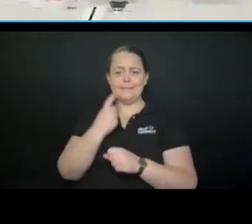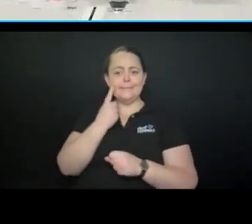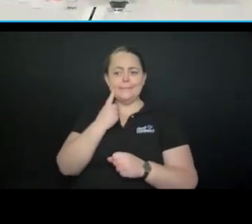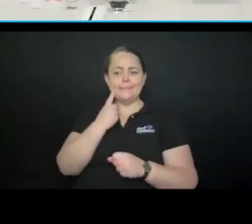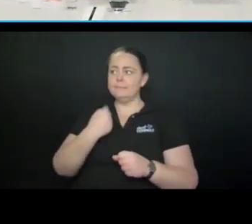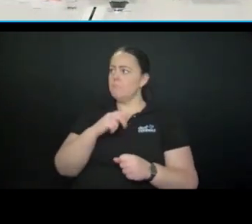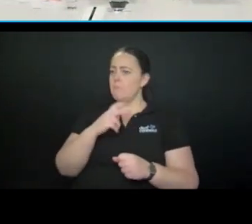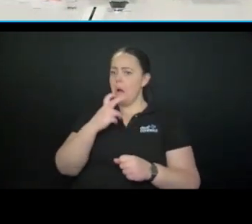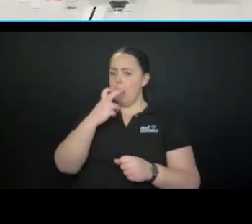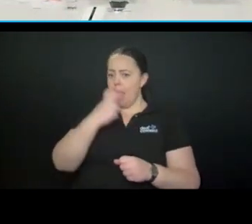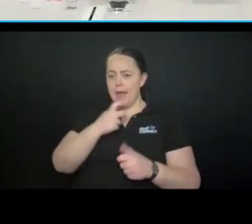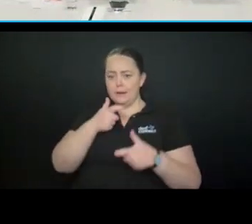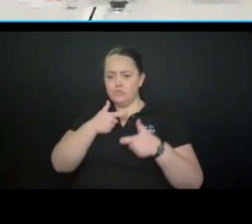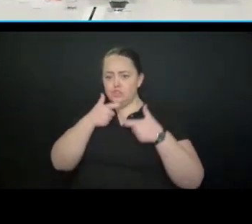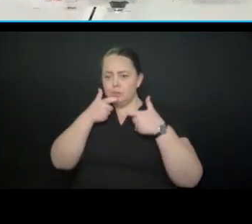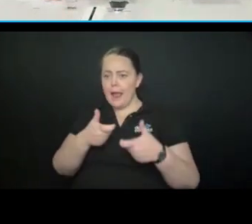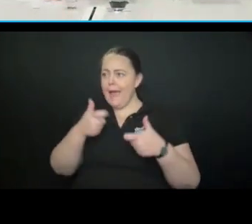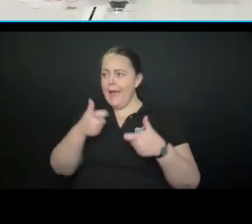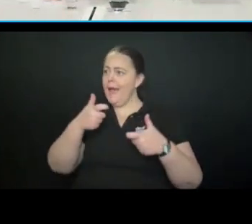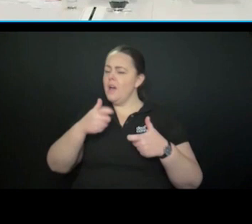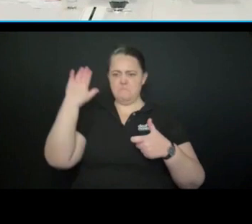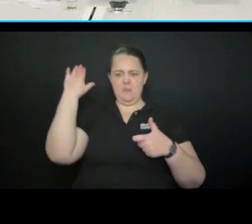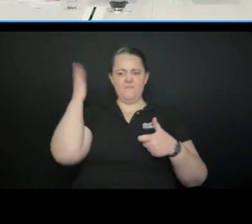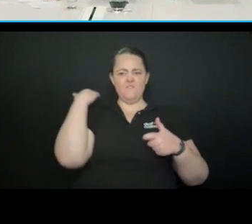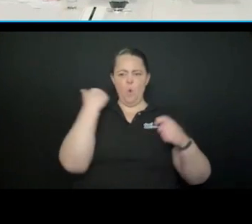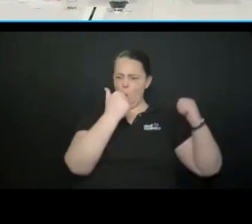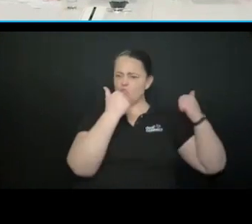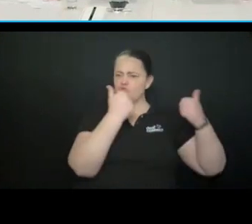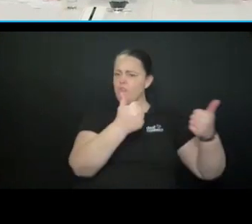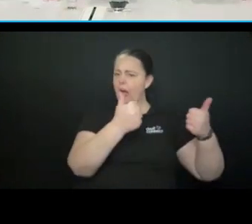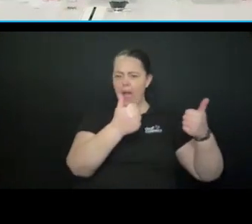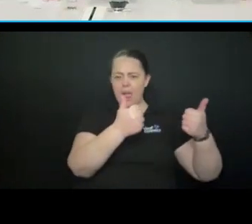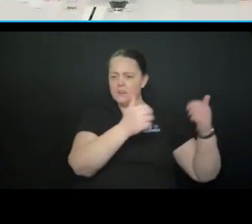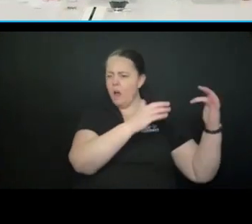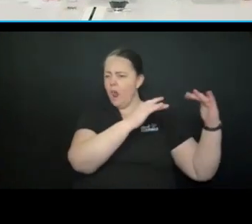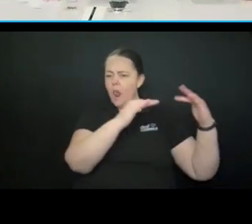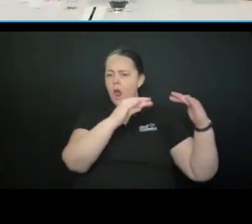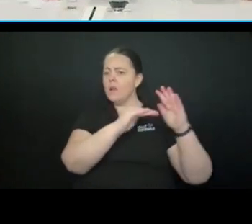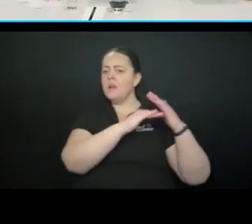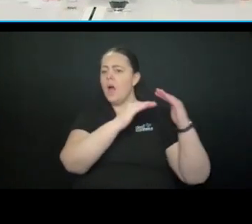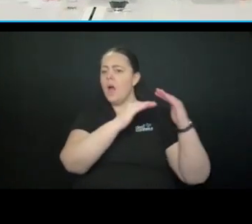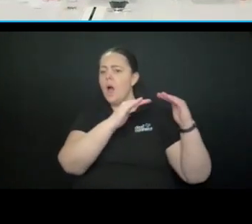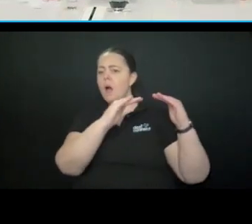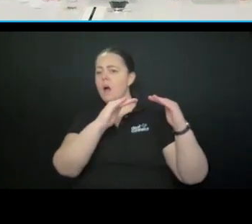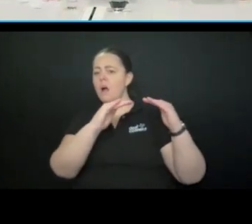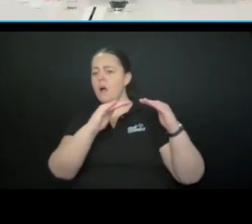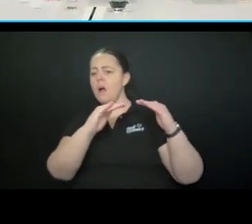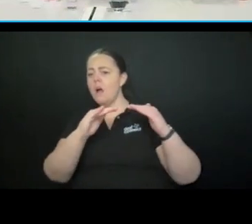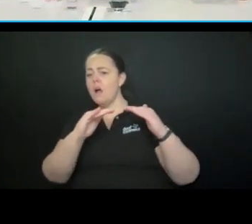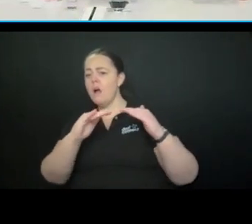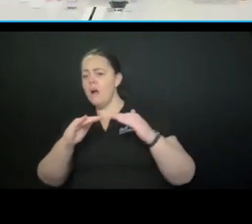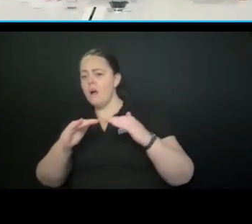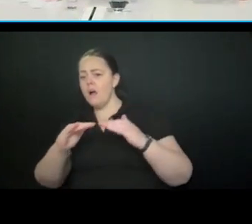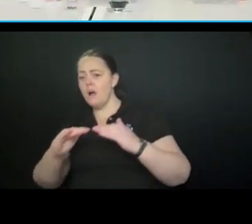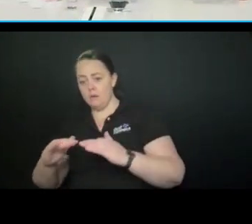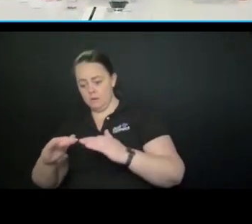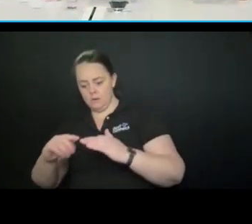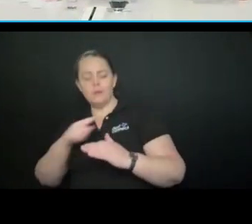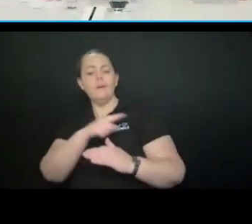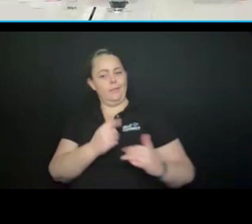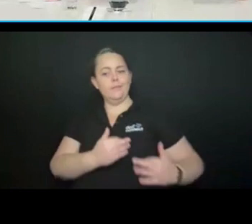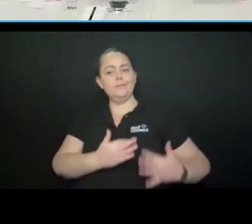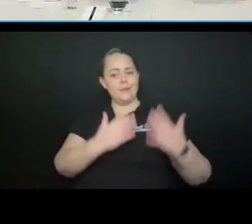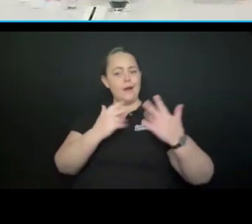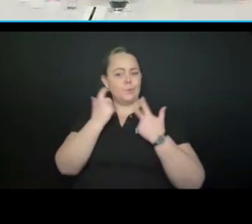This allows the department in particular and the Commission and providers to really consider what improvements in performance might